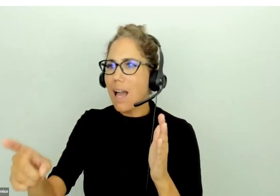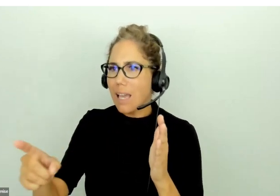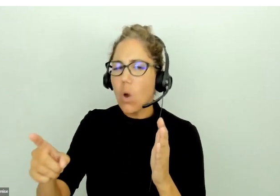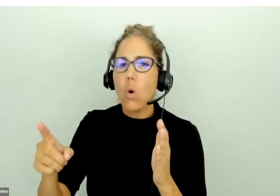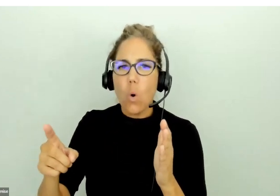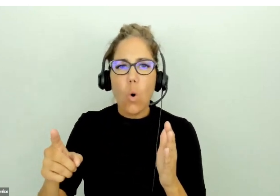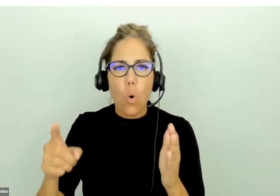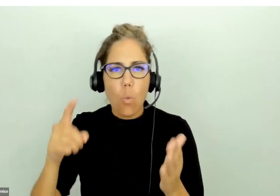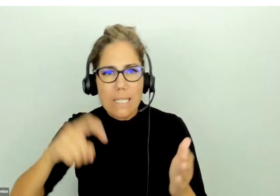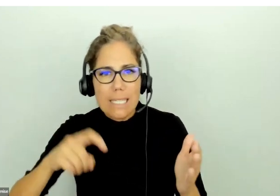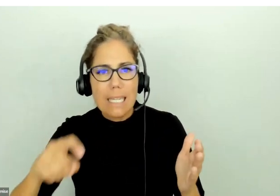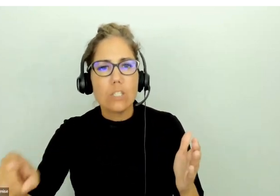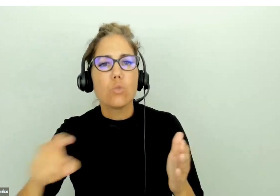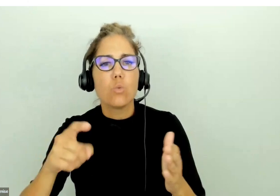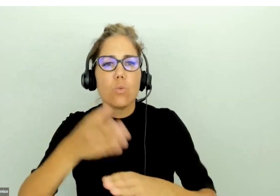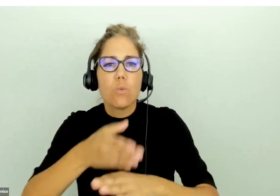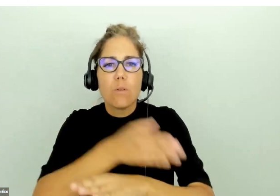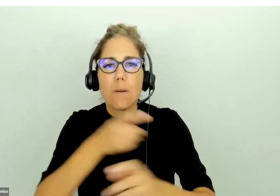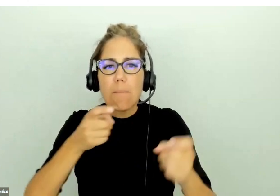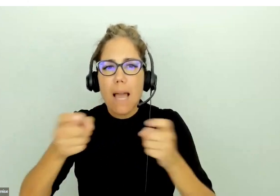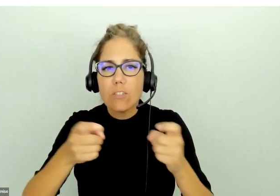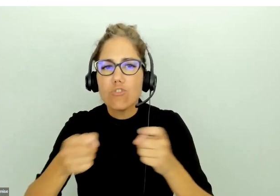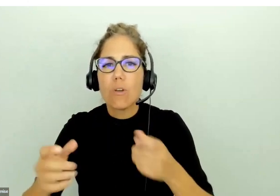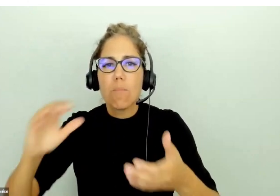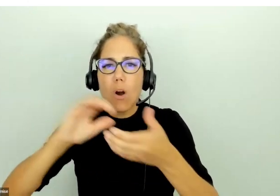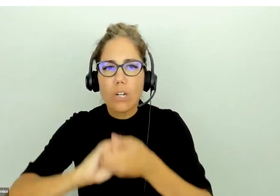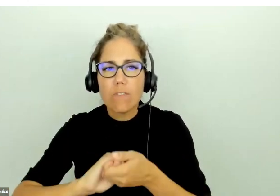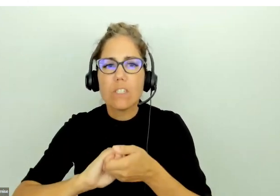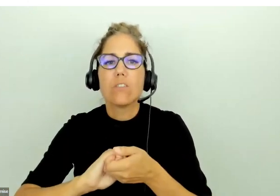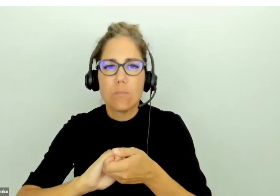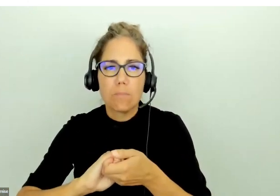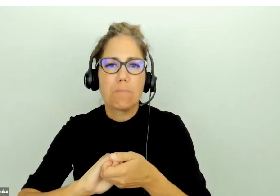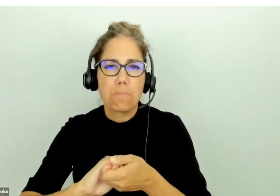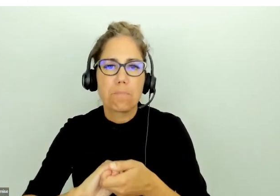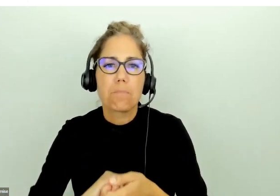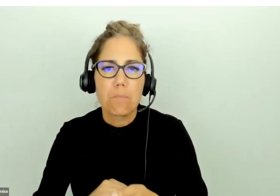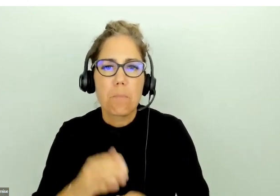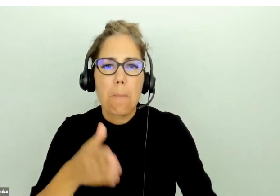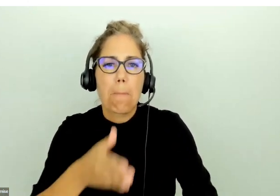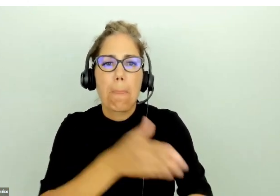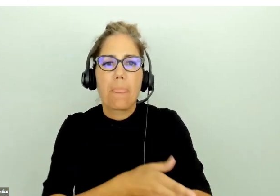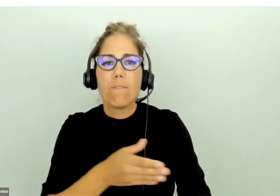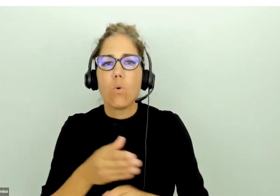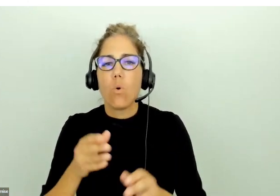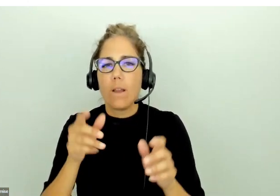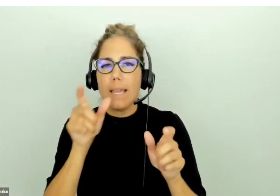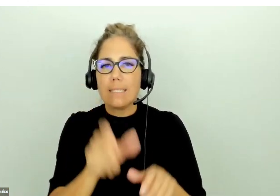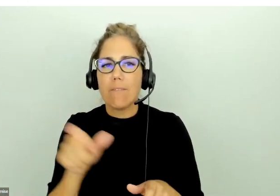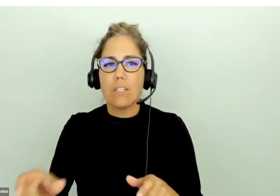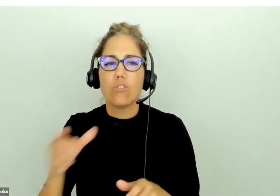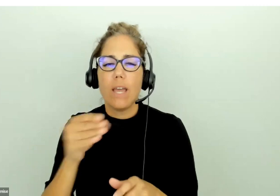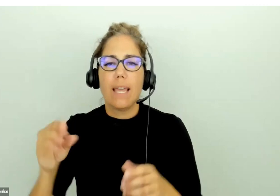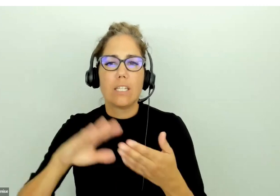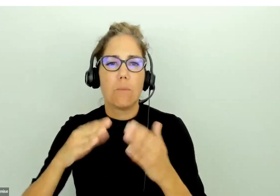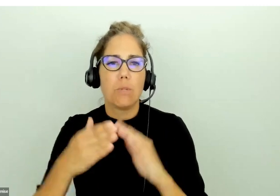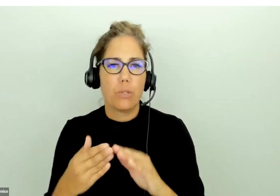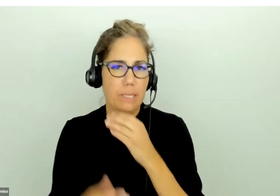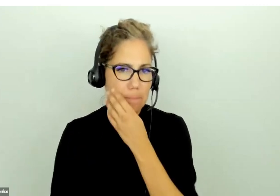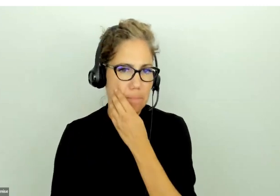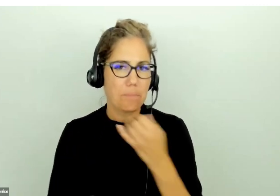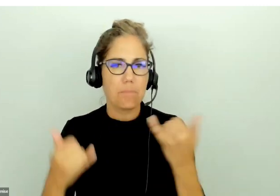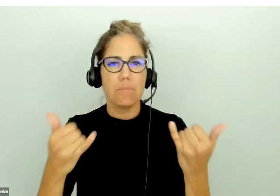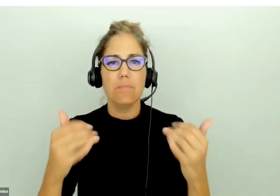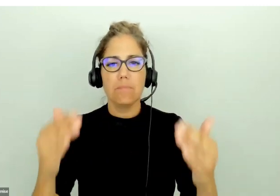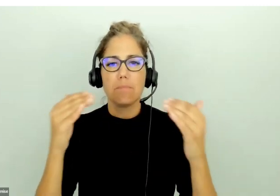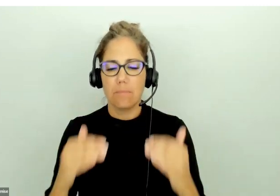health and well-being of individuals and communities. And now let's switch gears here and go to the